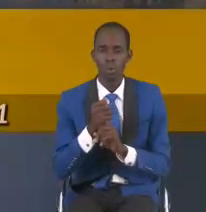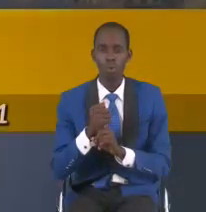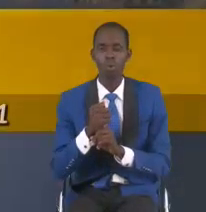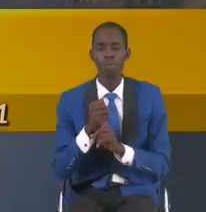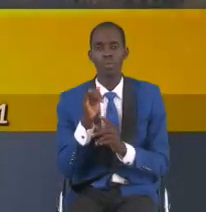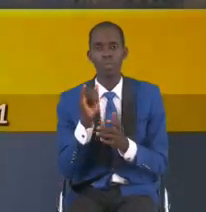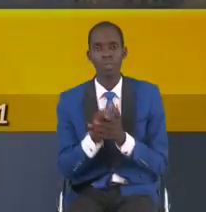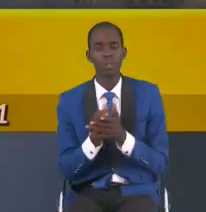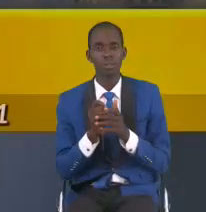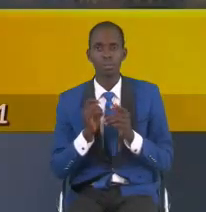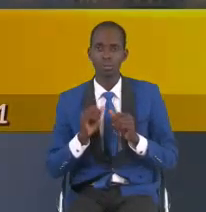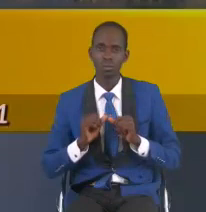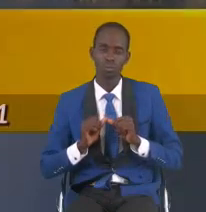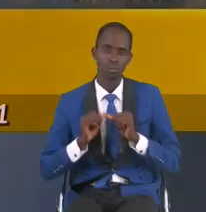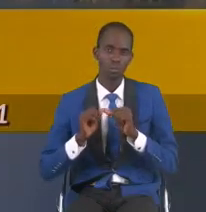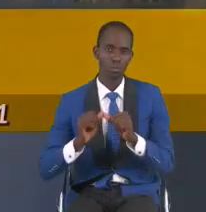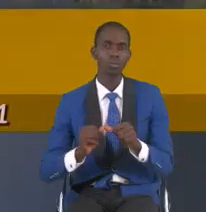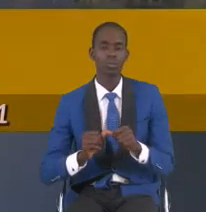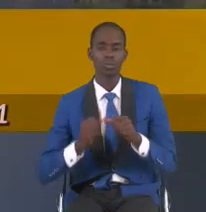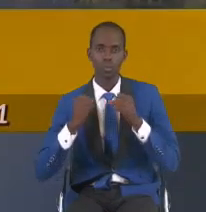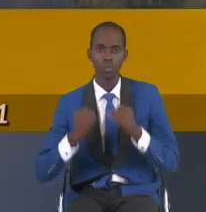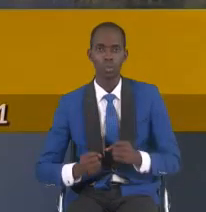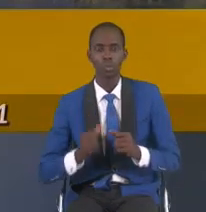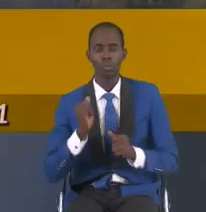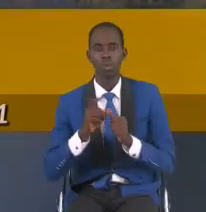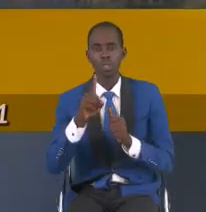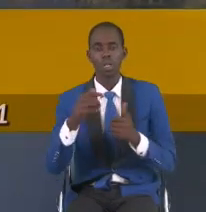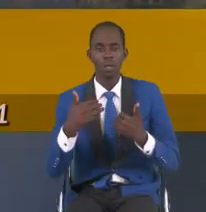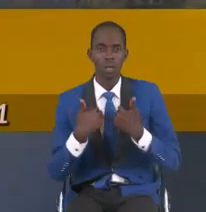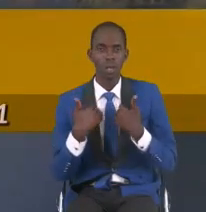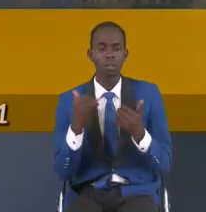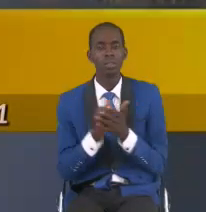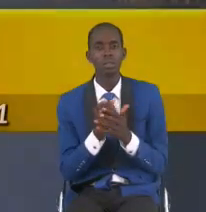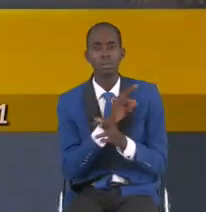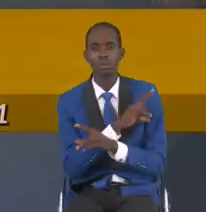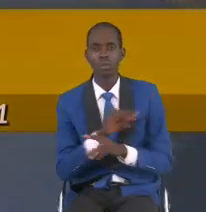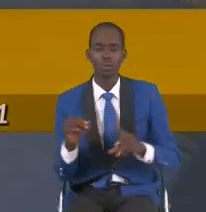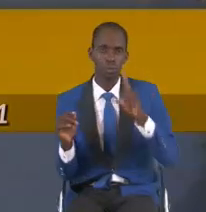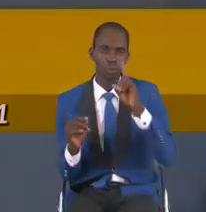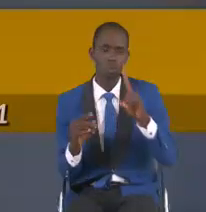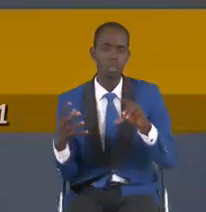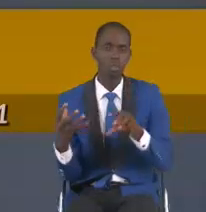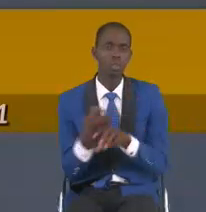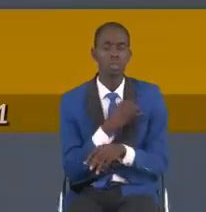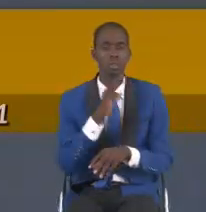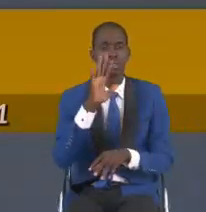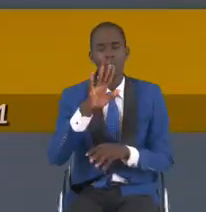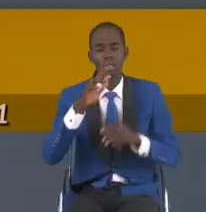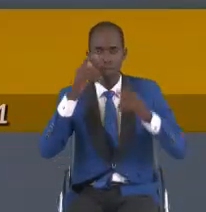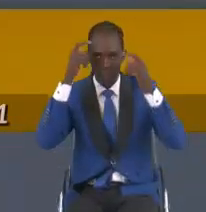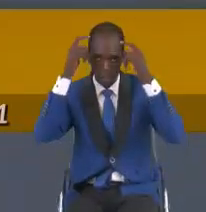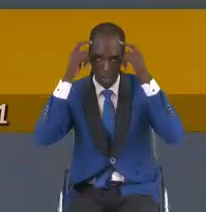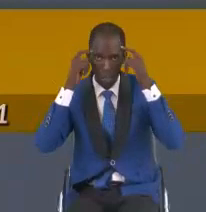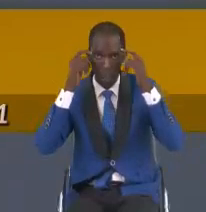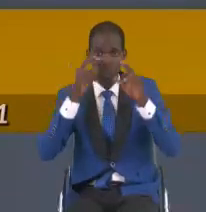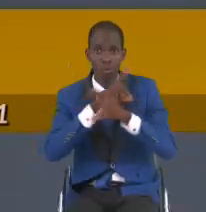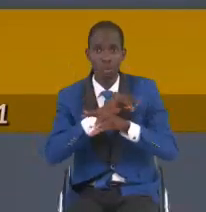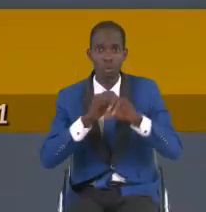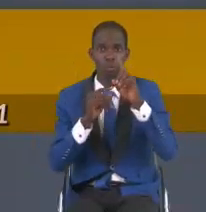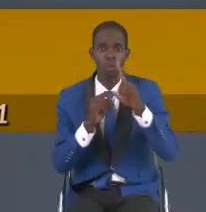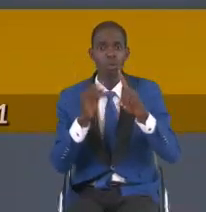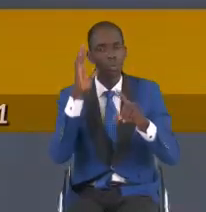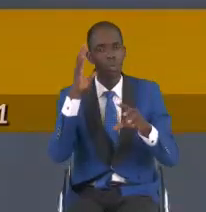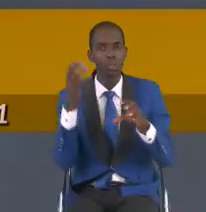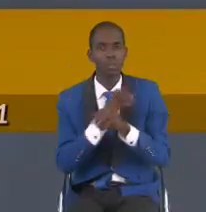fast that thou hast, which thou hast, that no man take thy crown. No one will take